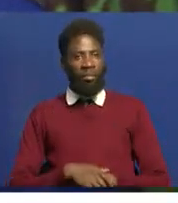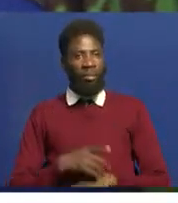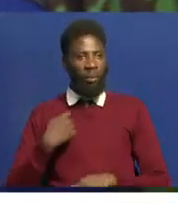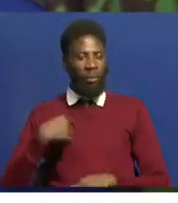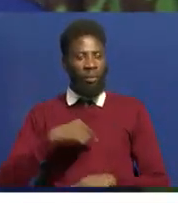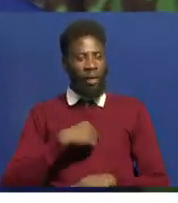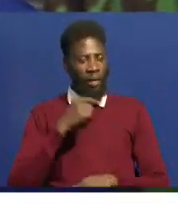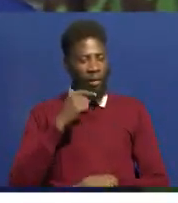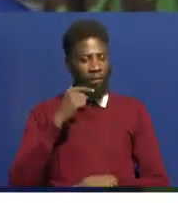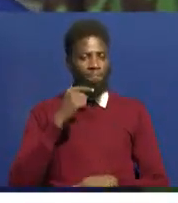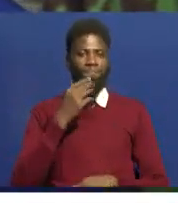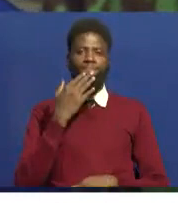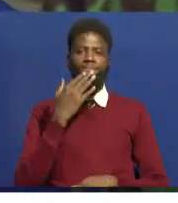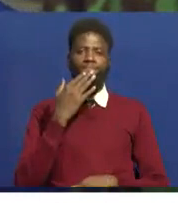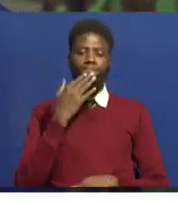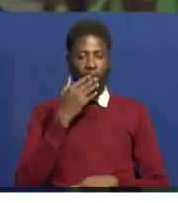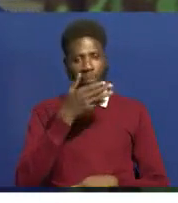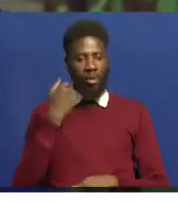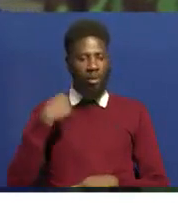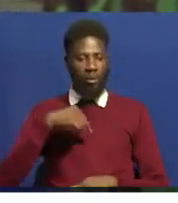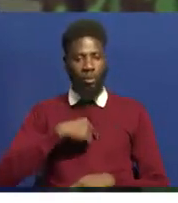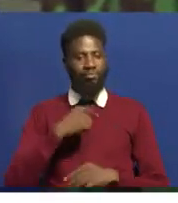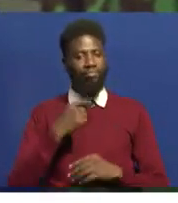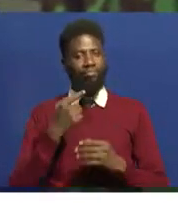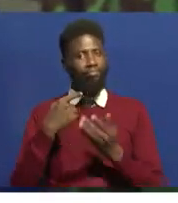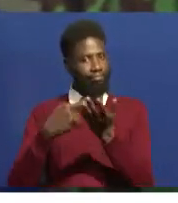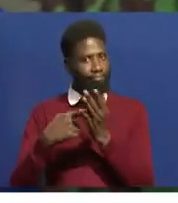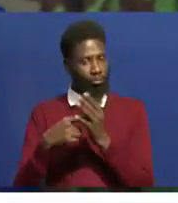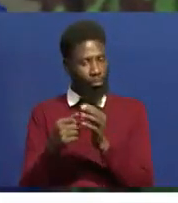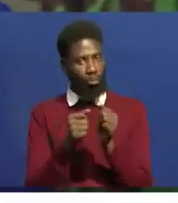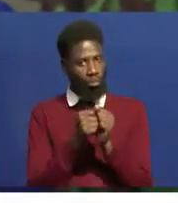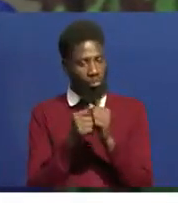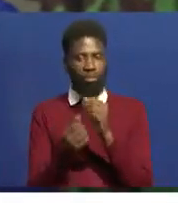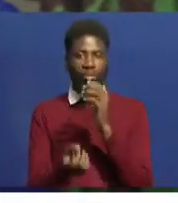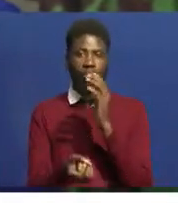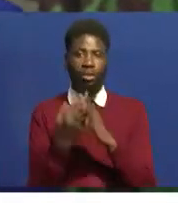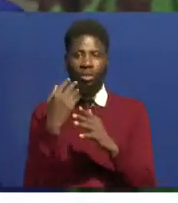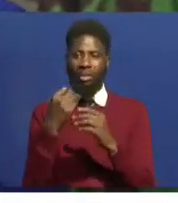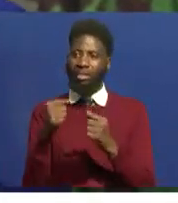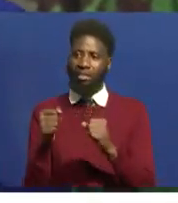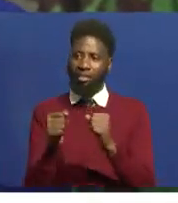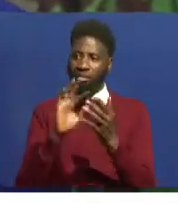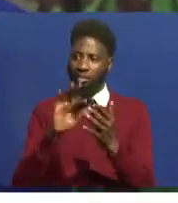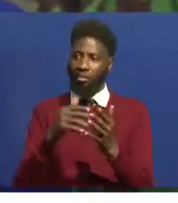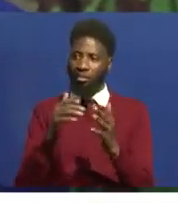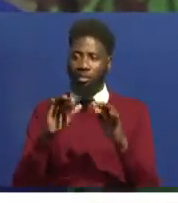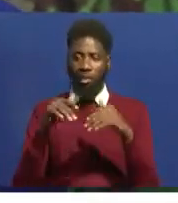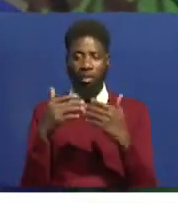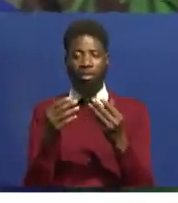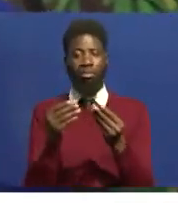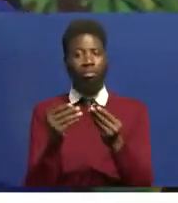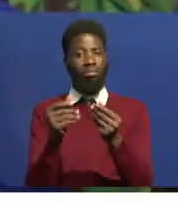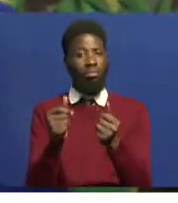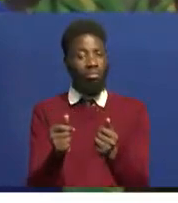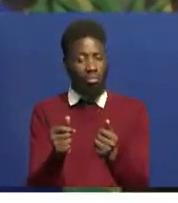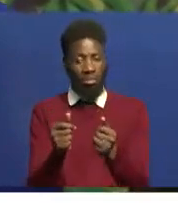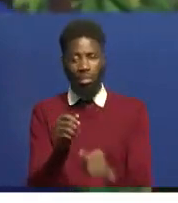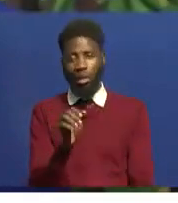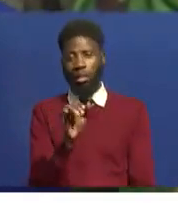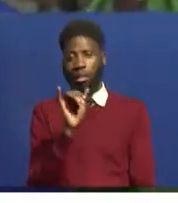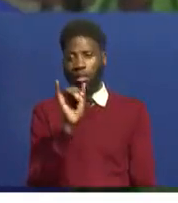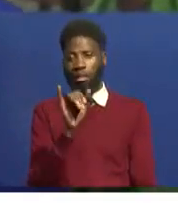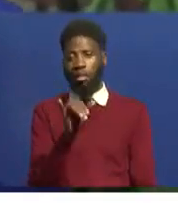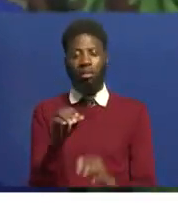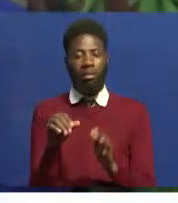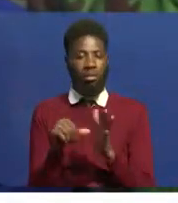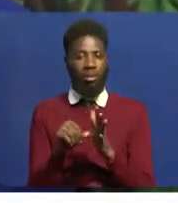heads together and come up with a strategy on how we confront these criminal